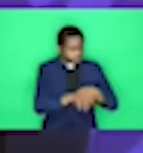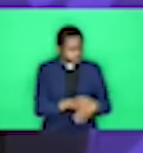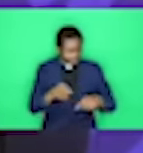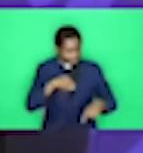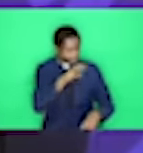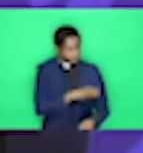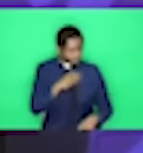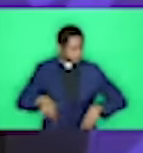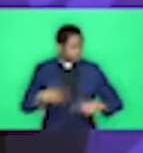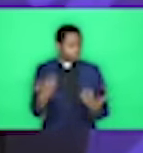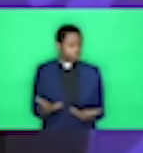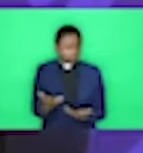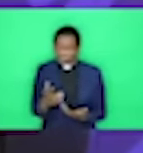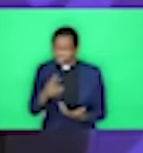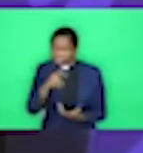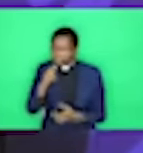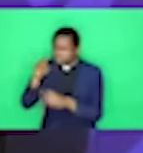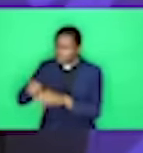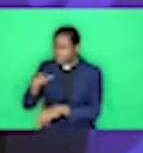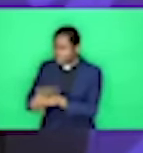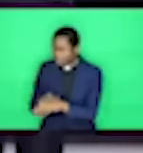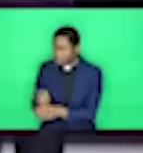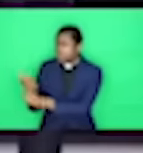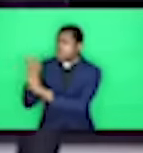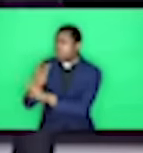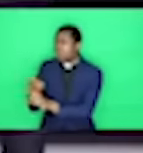depend on loan from America.